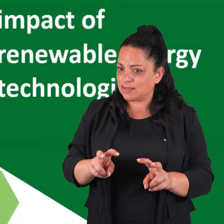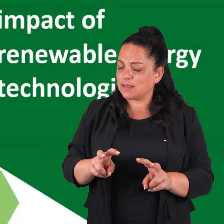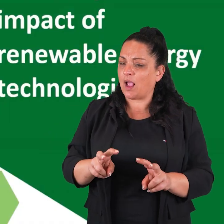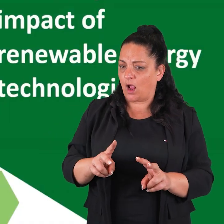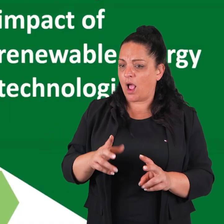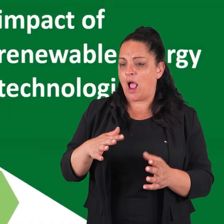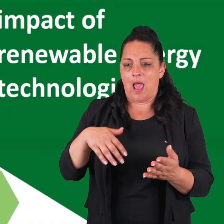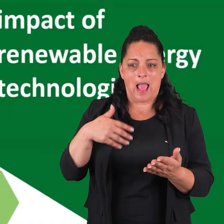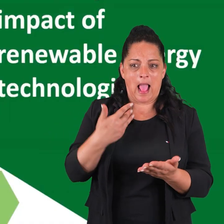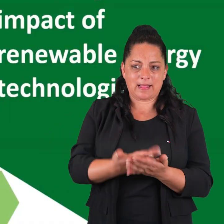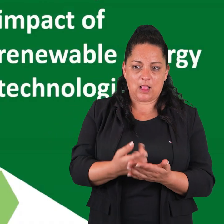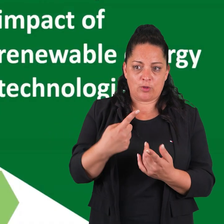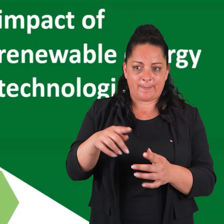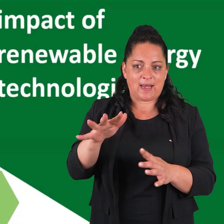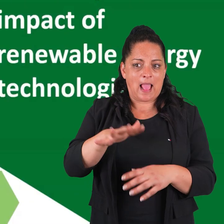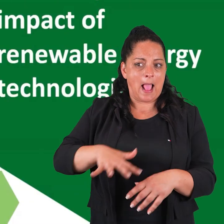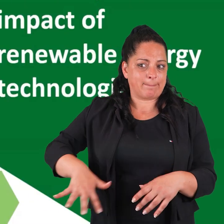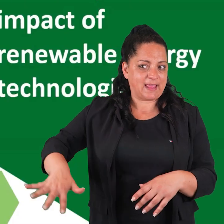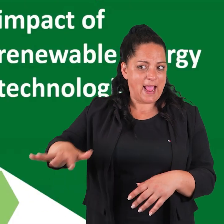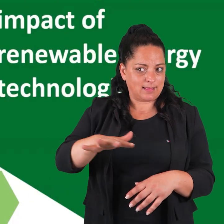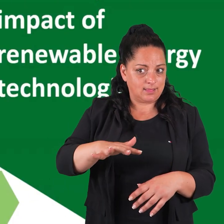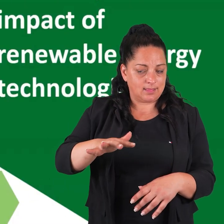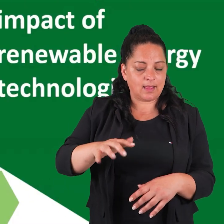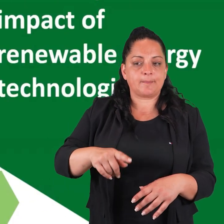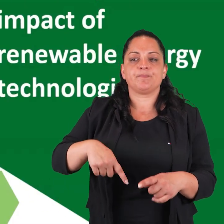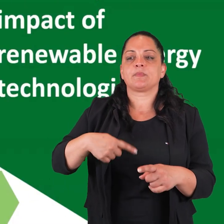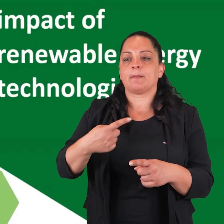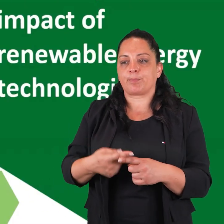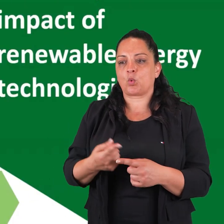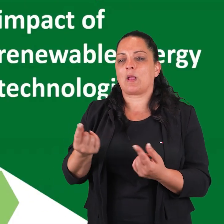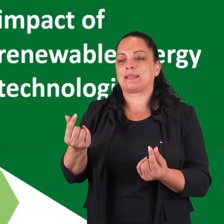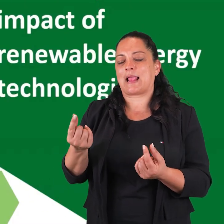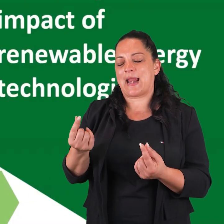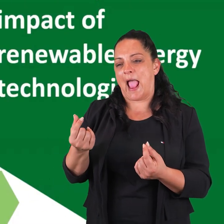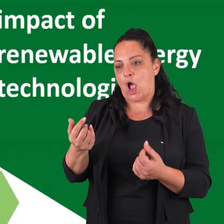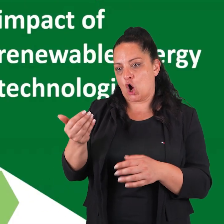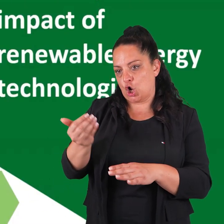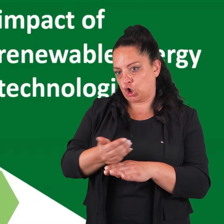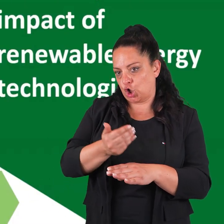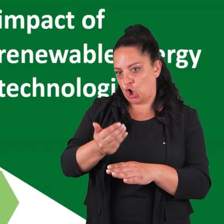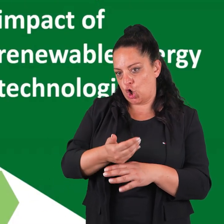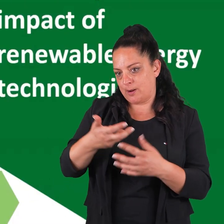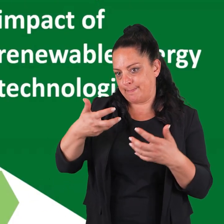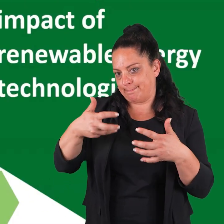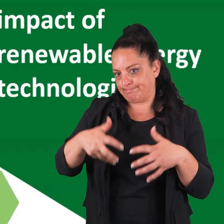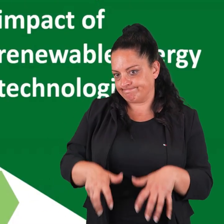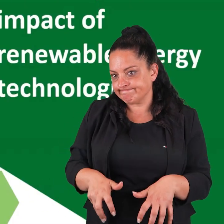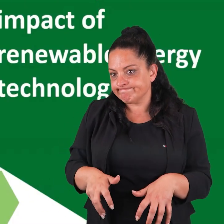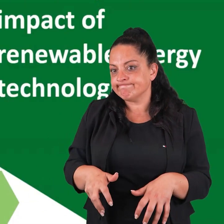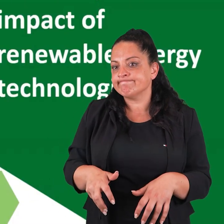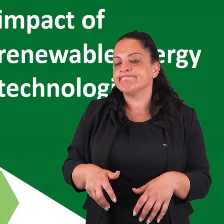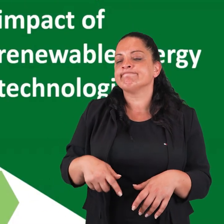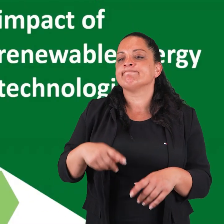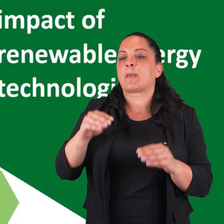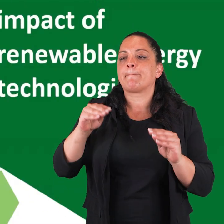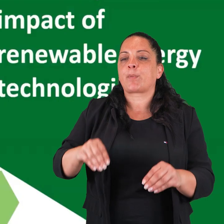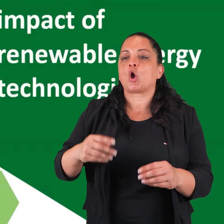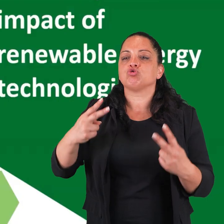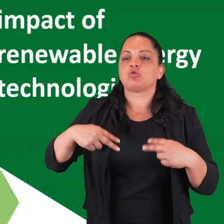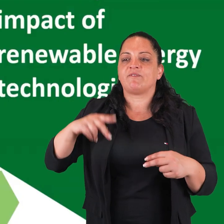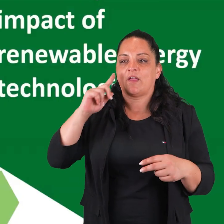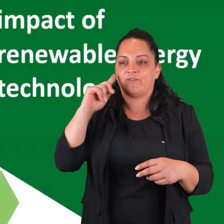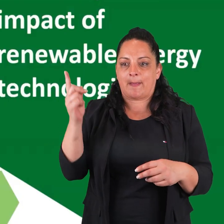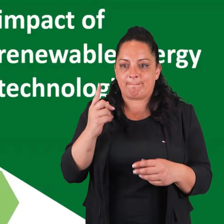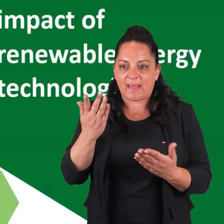also energy efficiency is good for both the environment and for us,